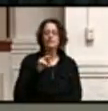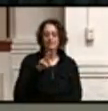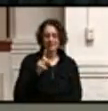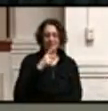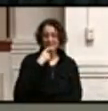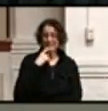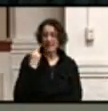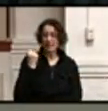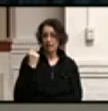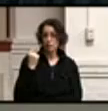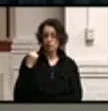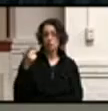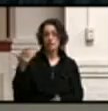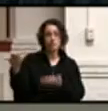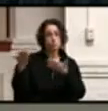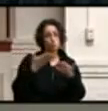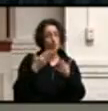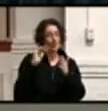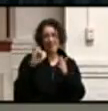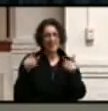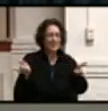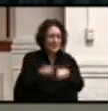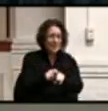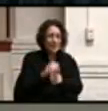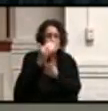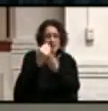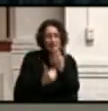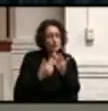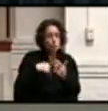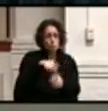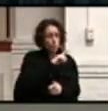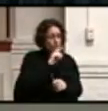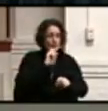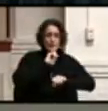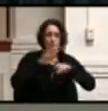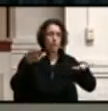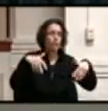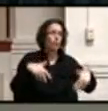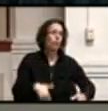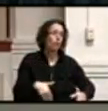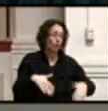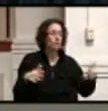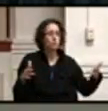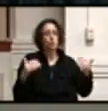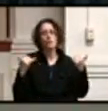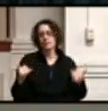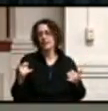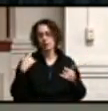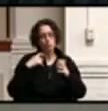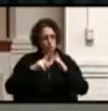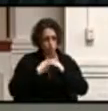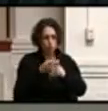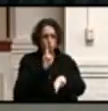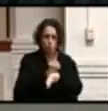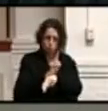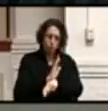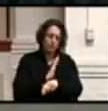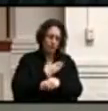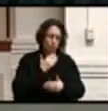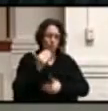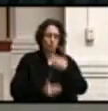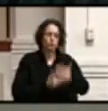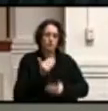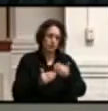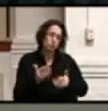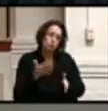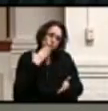presented, uh-huh. And no action was taken. Okay. Exactly. Okay. So we're establishing the procedure now. Time to do it. Yeah. So how... We're just trying to get us, how